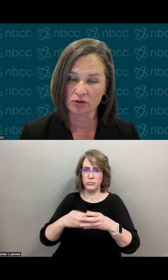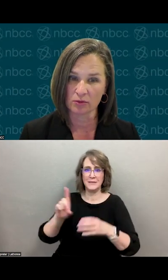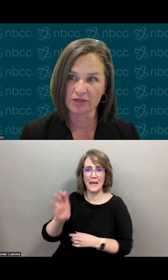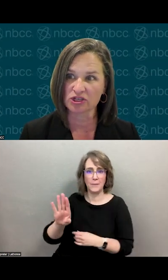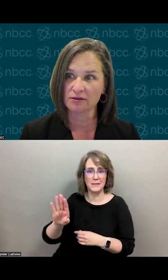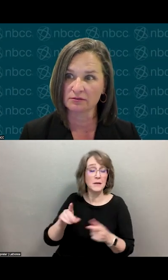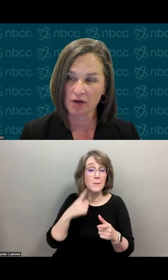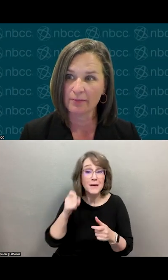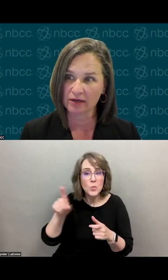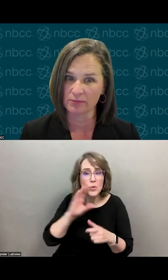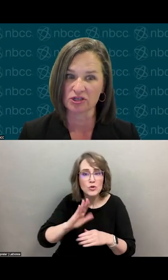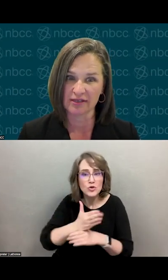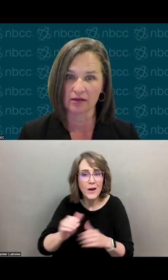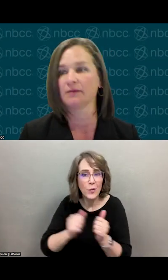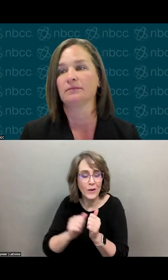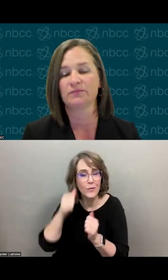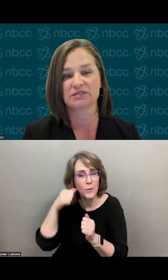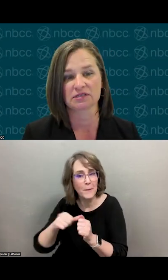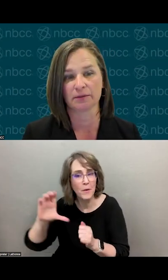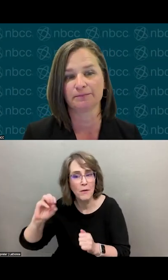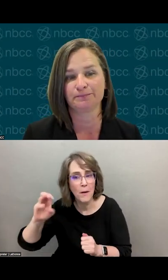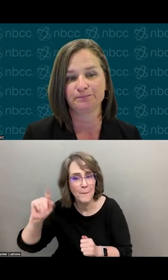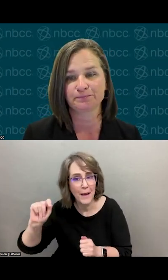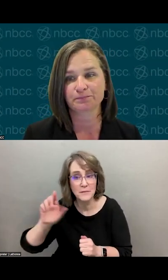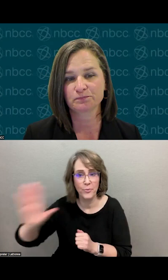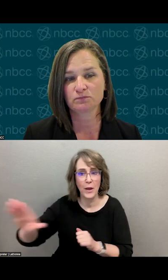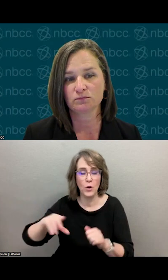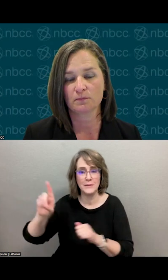larger compact commission data system.